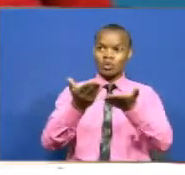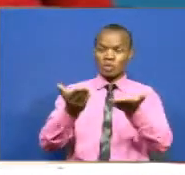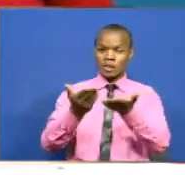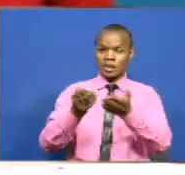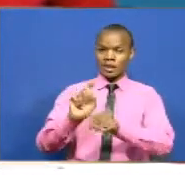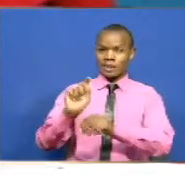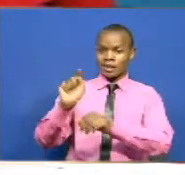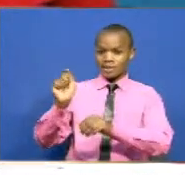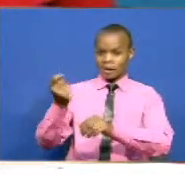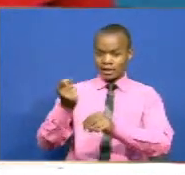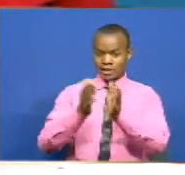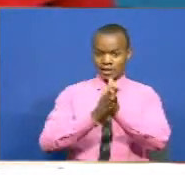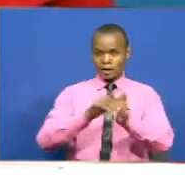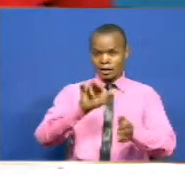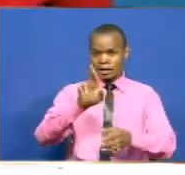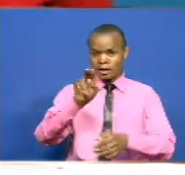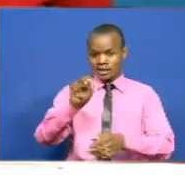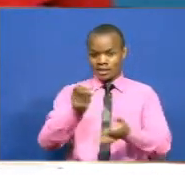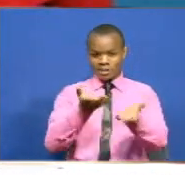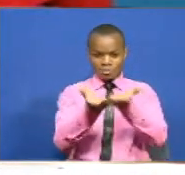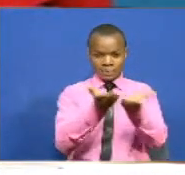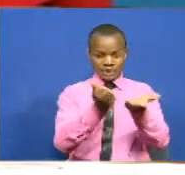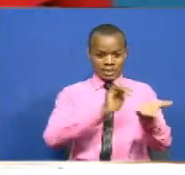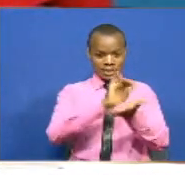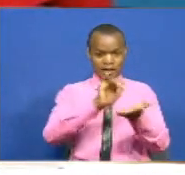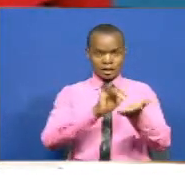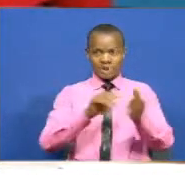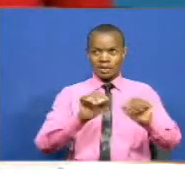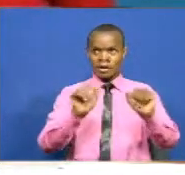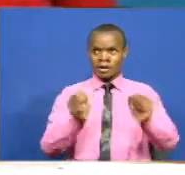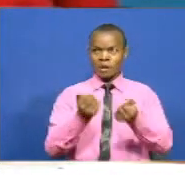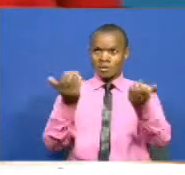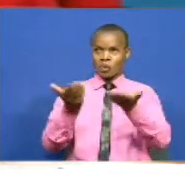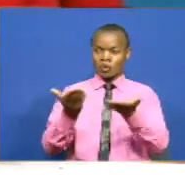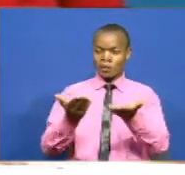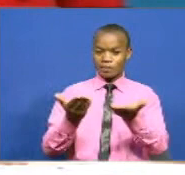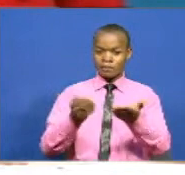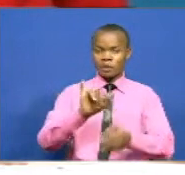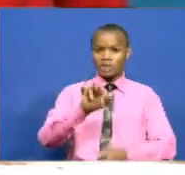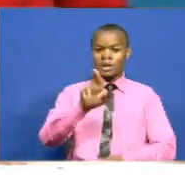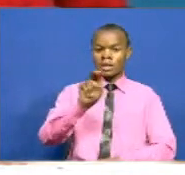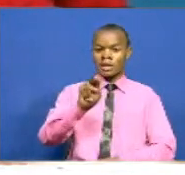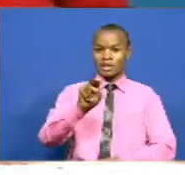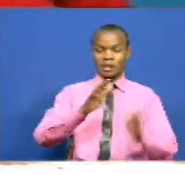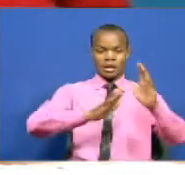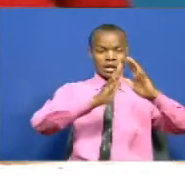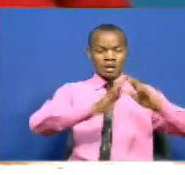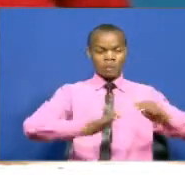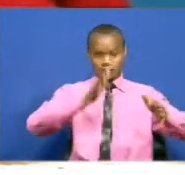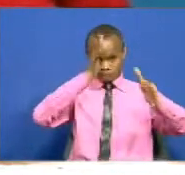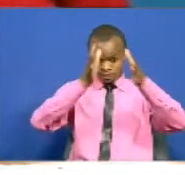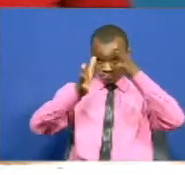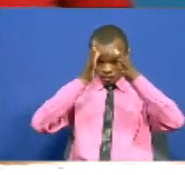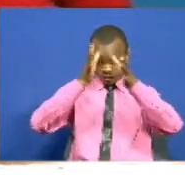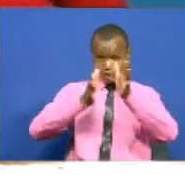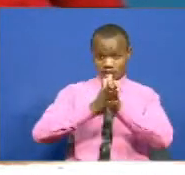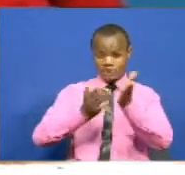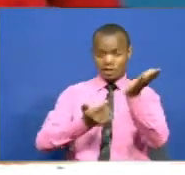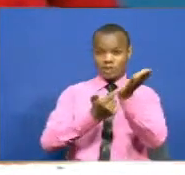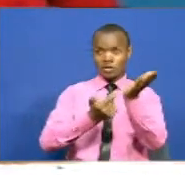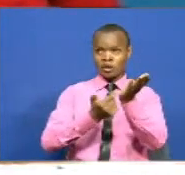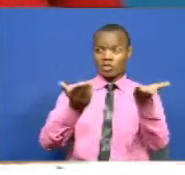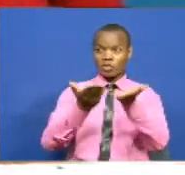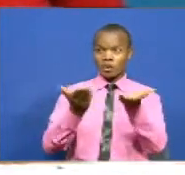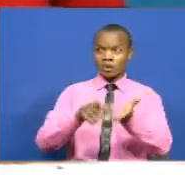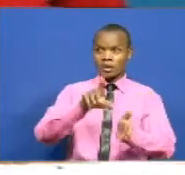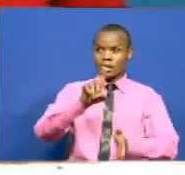Business Forum, happening at the Iran House of Innovation and Technology, located at Dennis Preet Road, talking